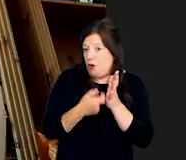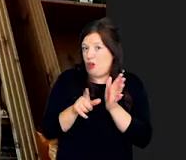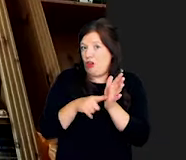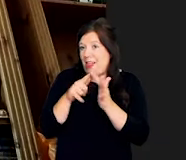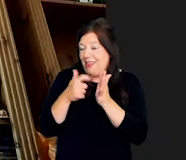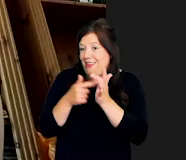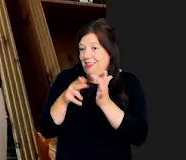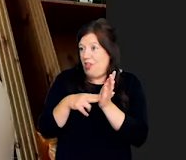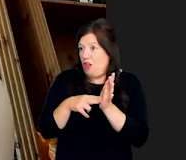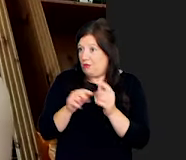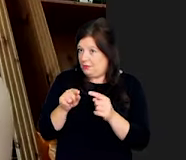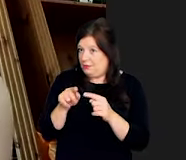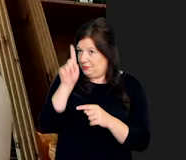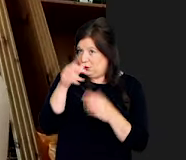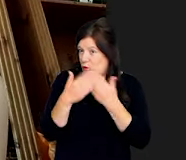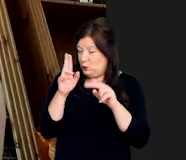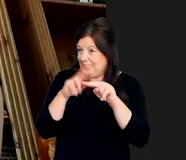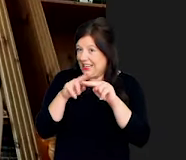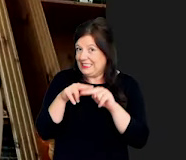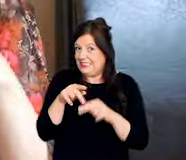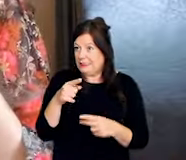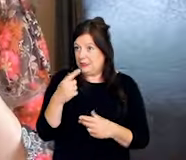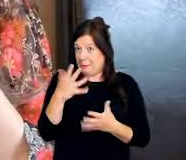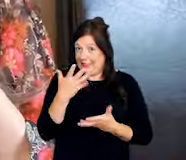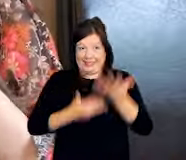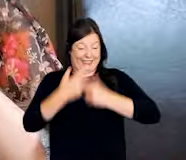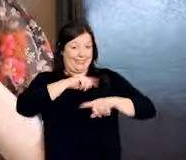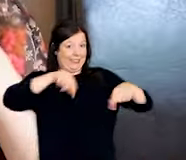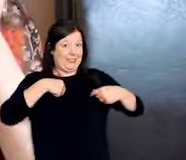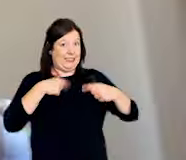told everybody on the homework club on Zoom.